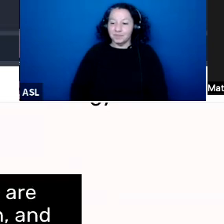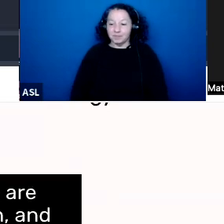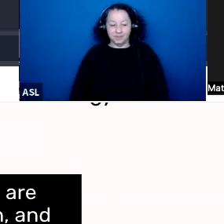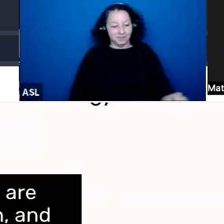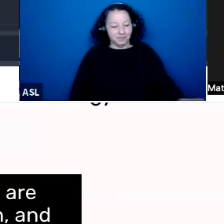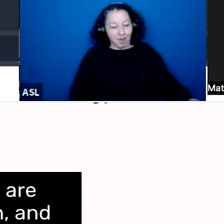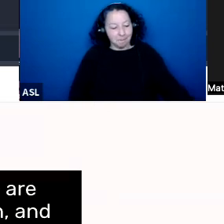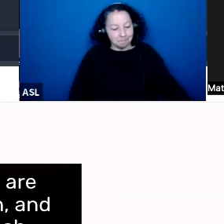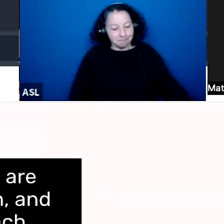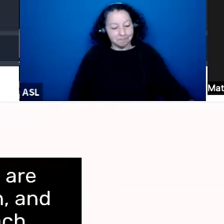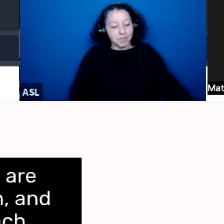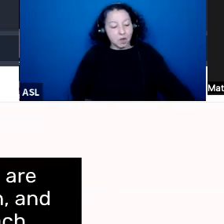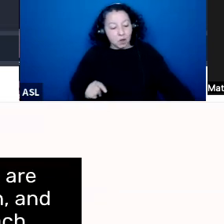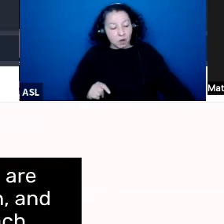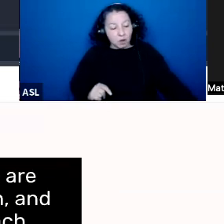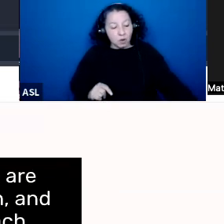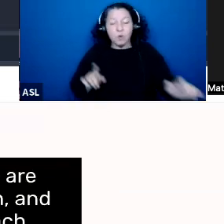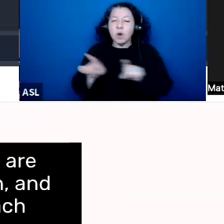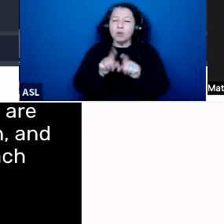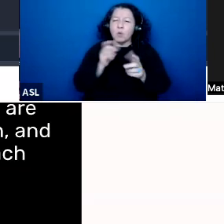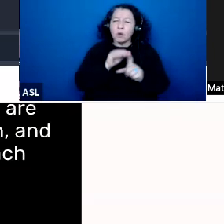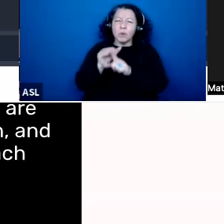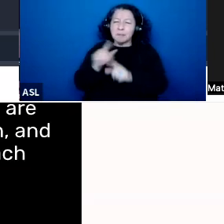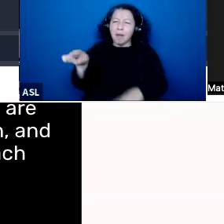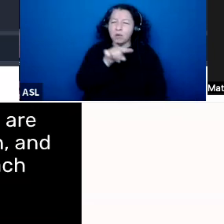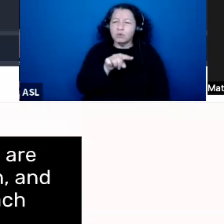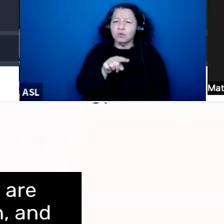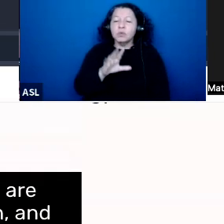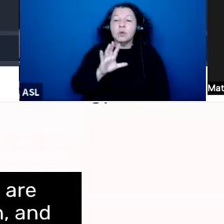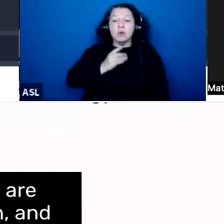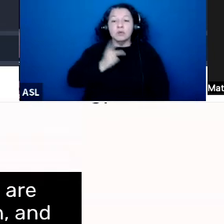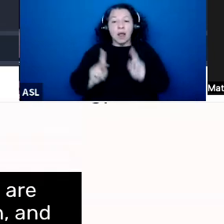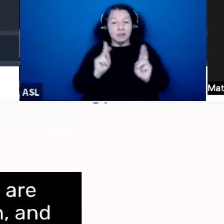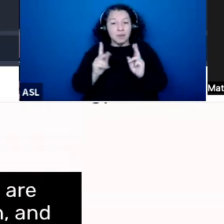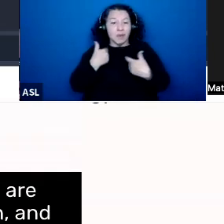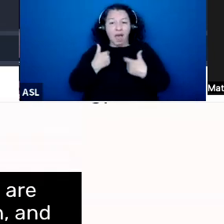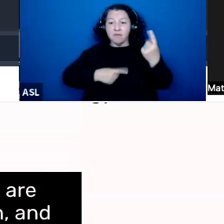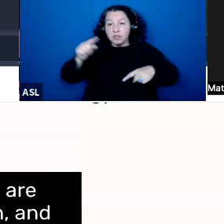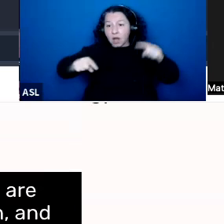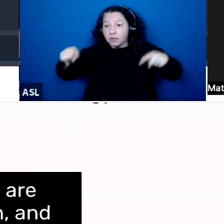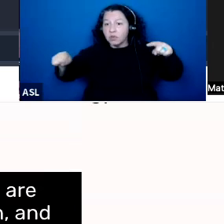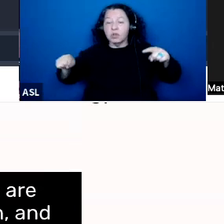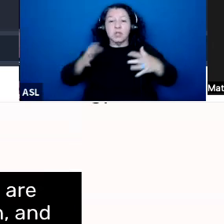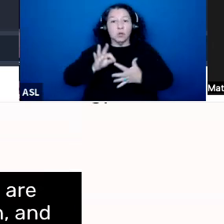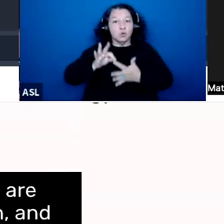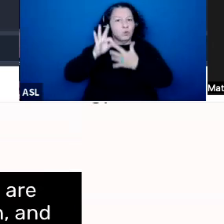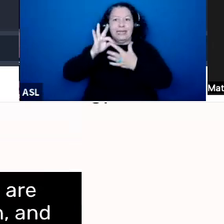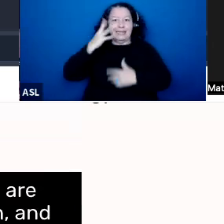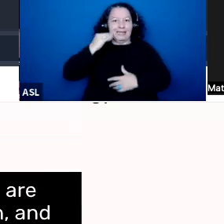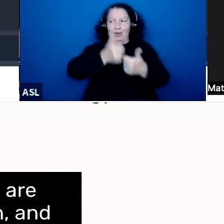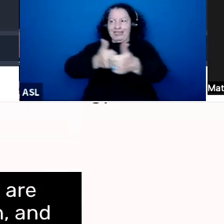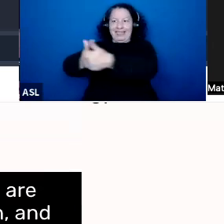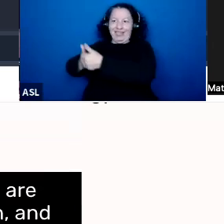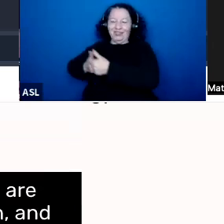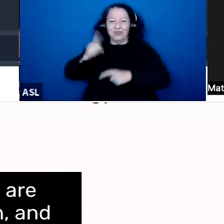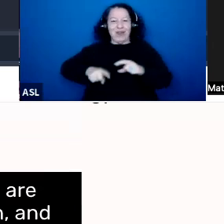We also want to just like remind folks that trans folks have a diverse and unique